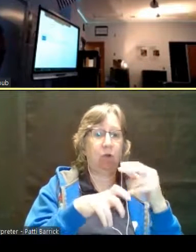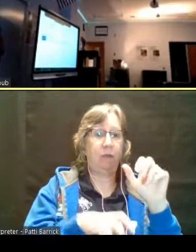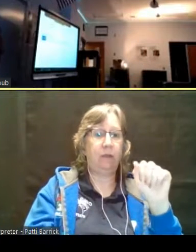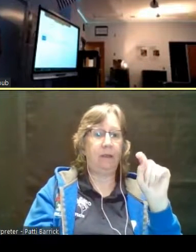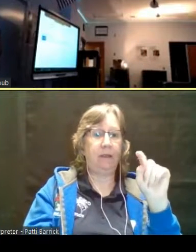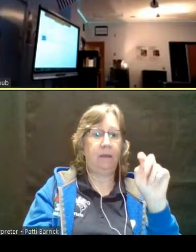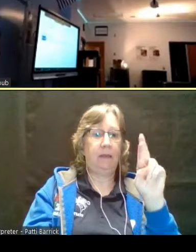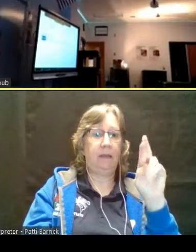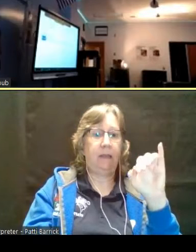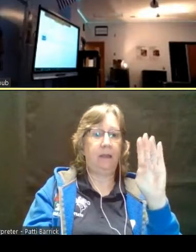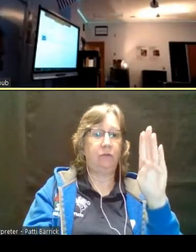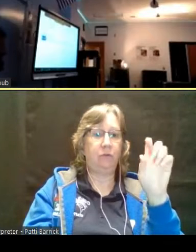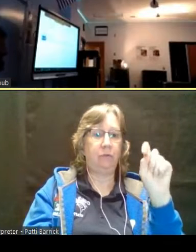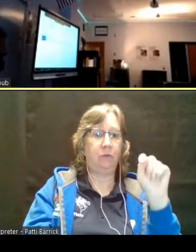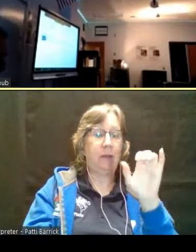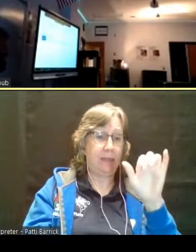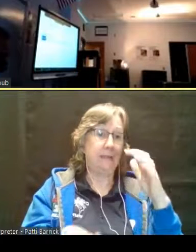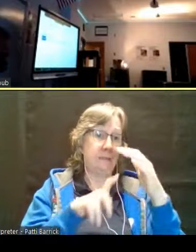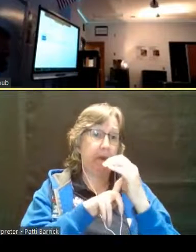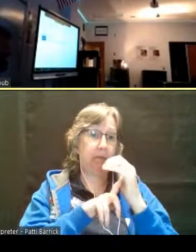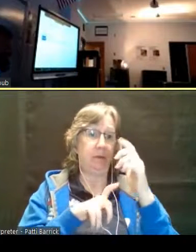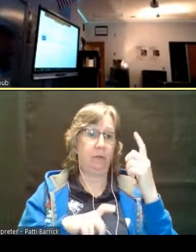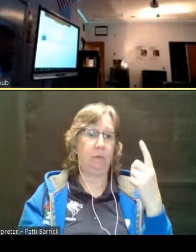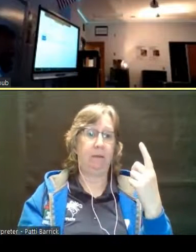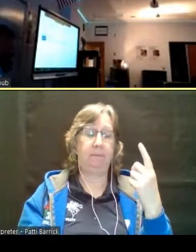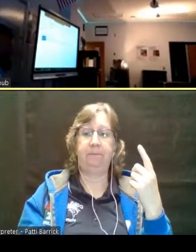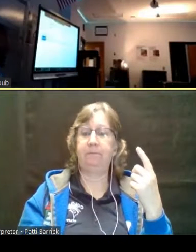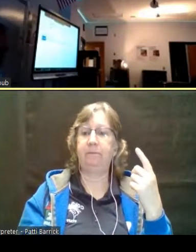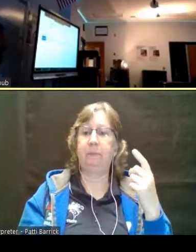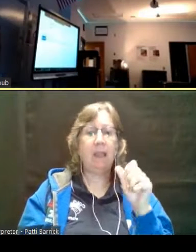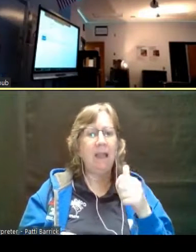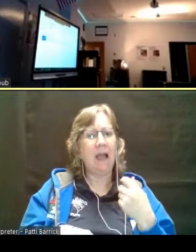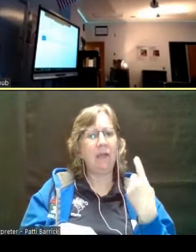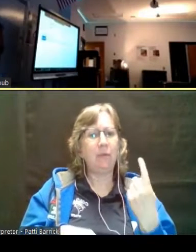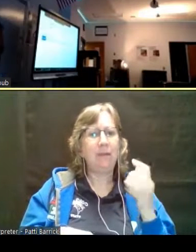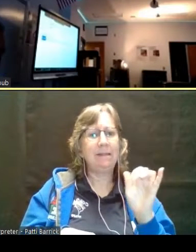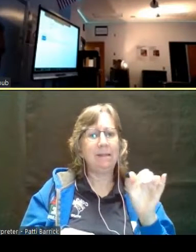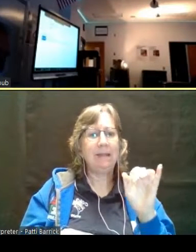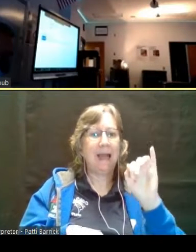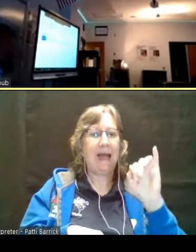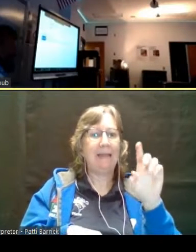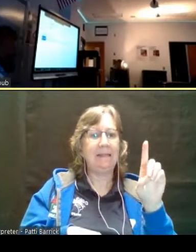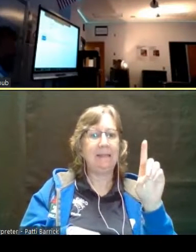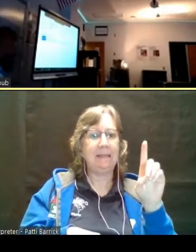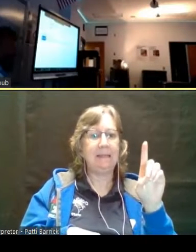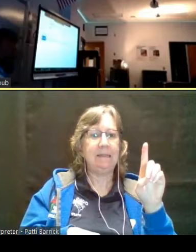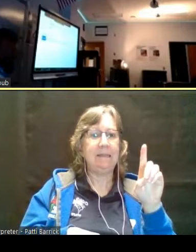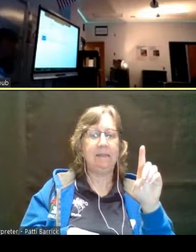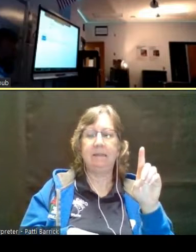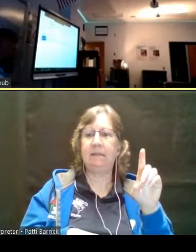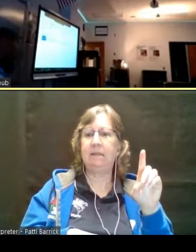few popular ones. This is one of the more popular ones. Other ones would be like the ID attribute,